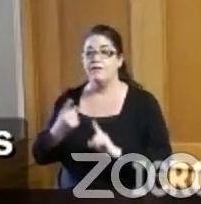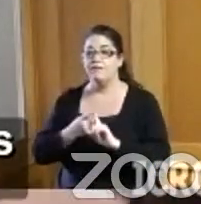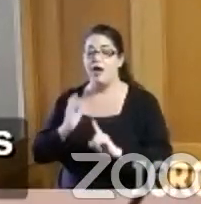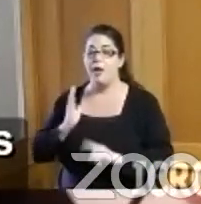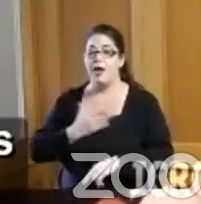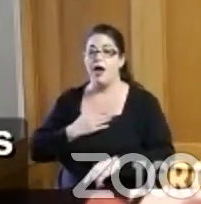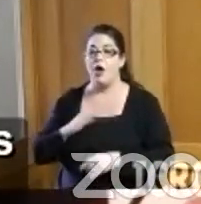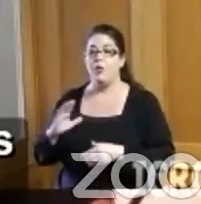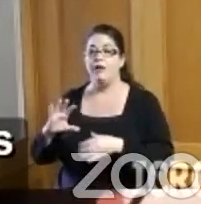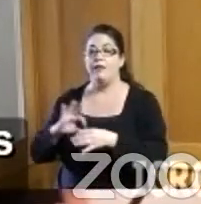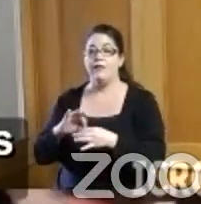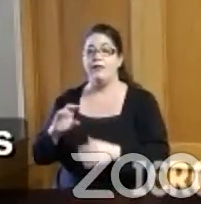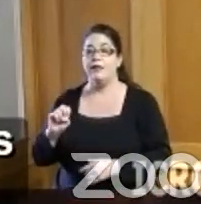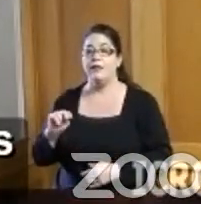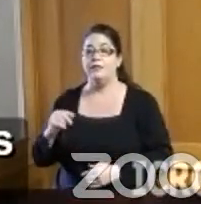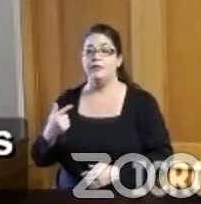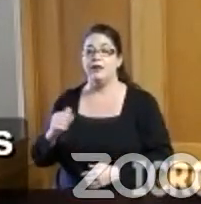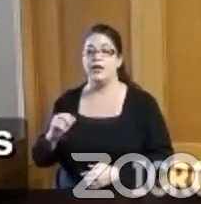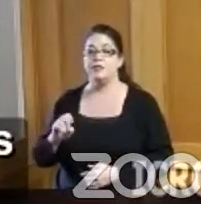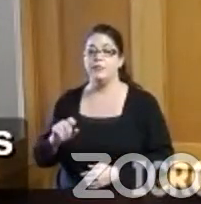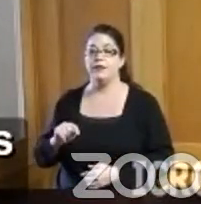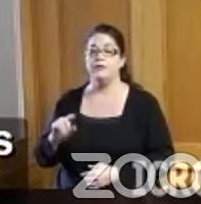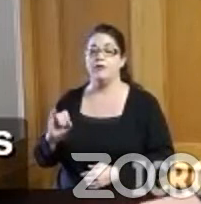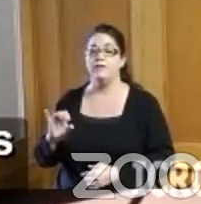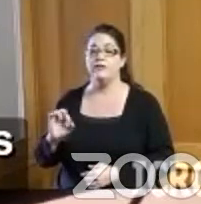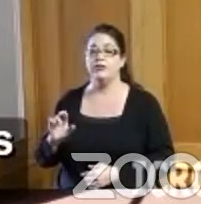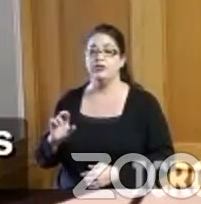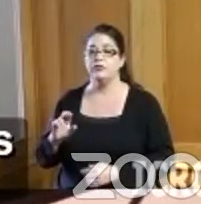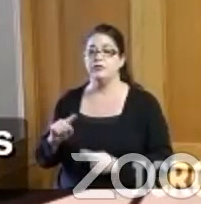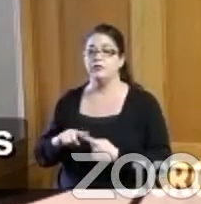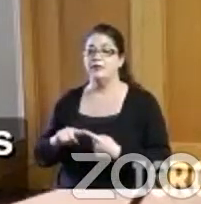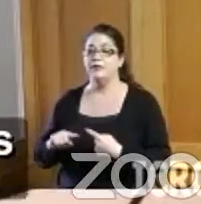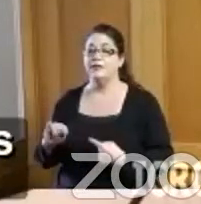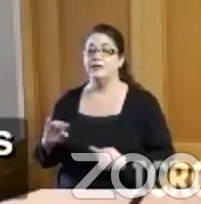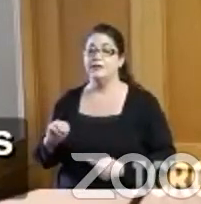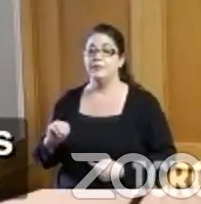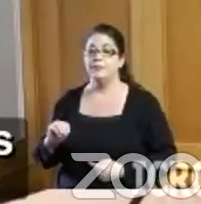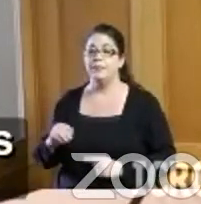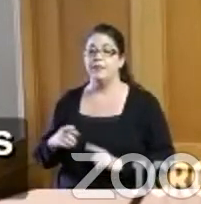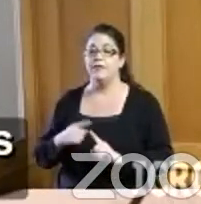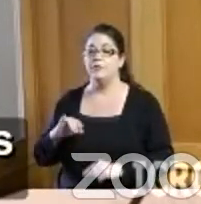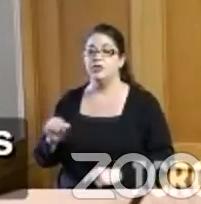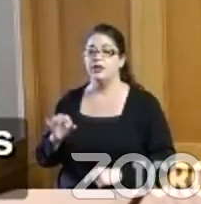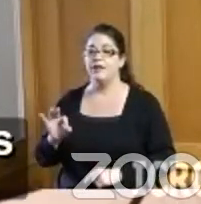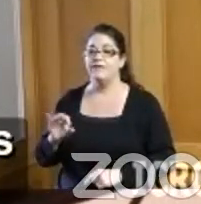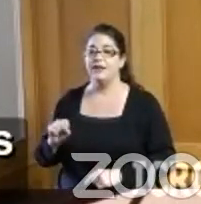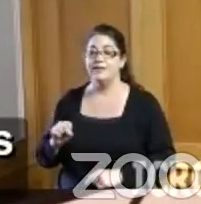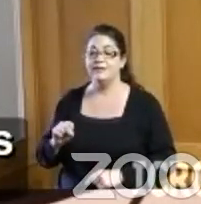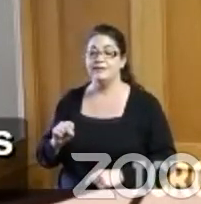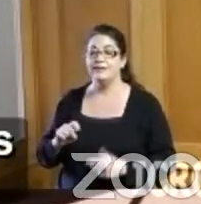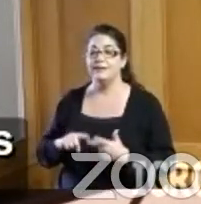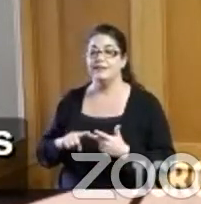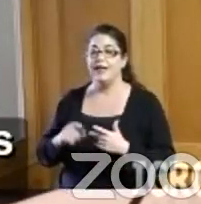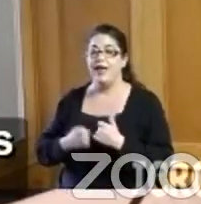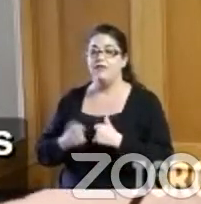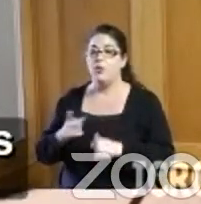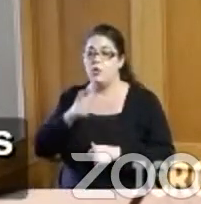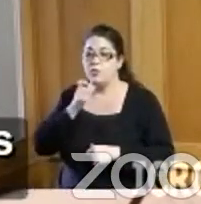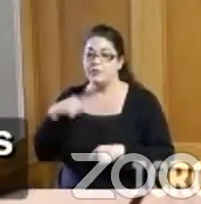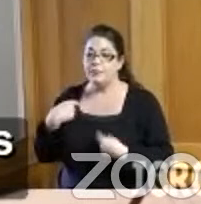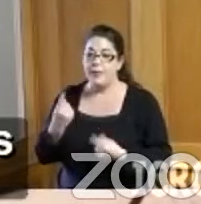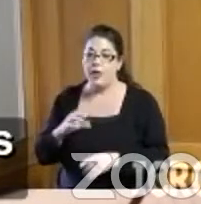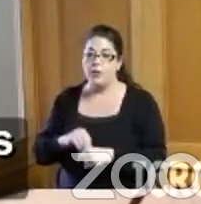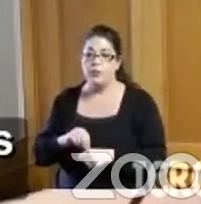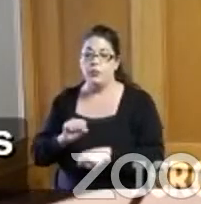our engagement officer, as well as Tim from JFS, and everyone who has been